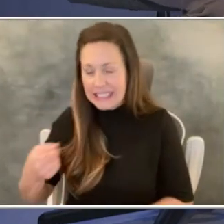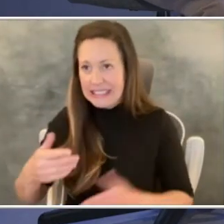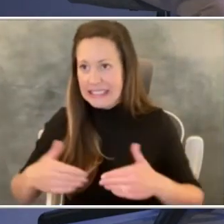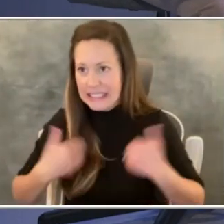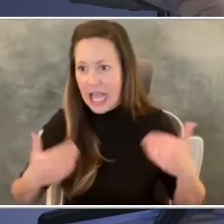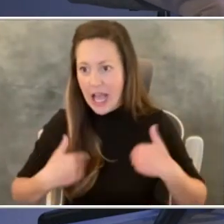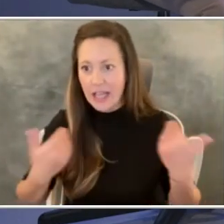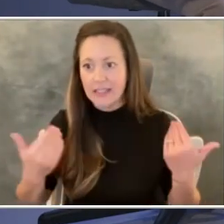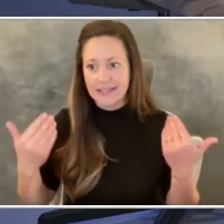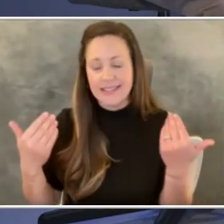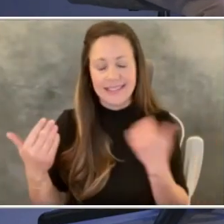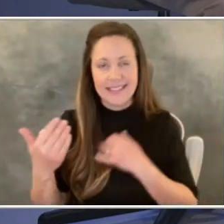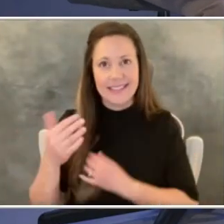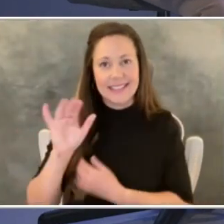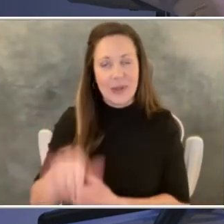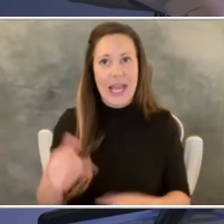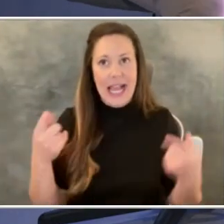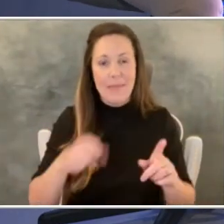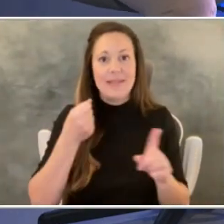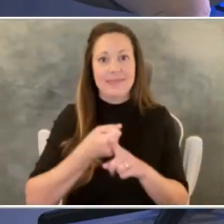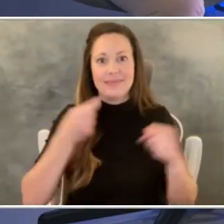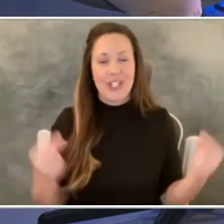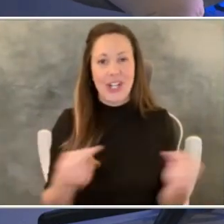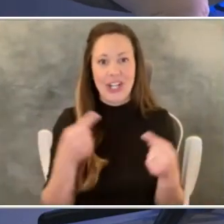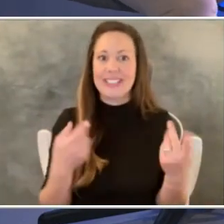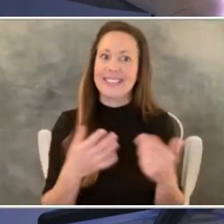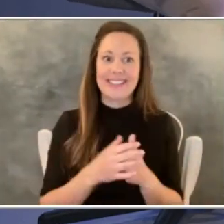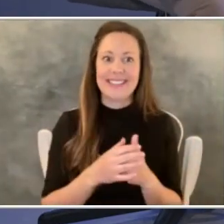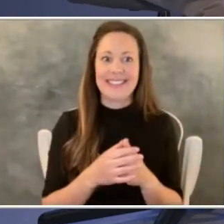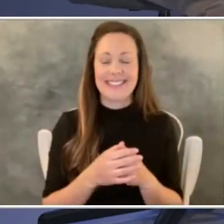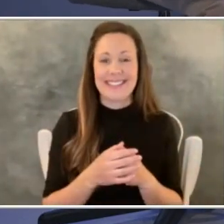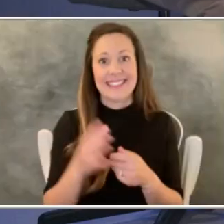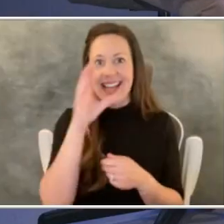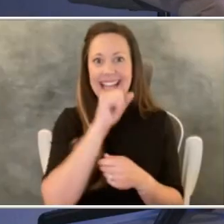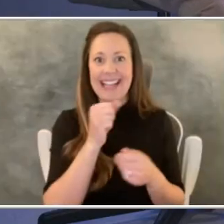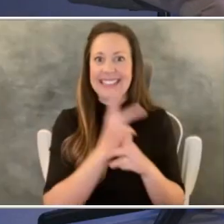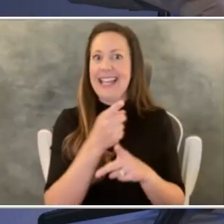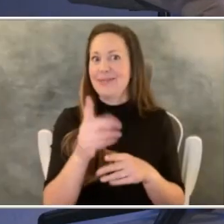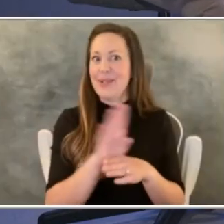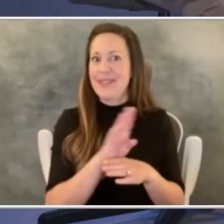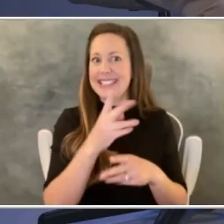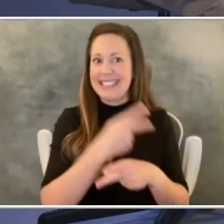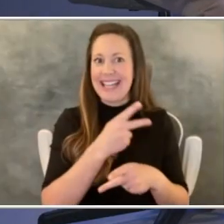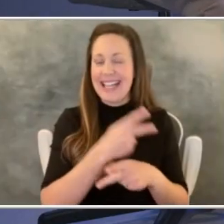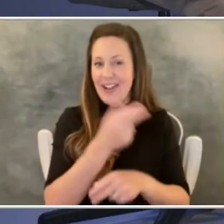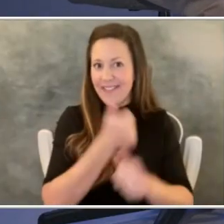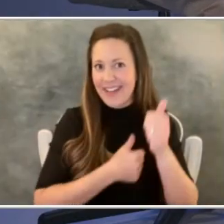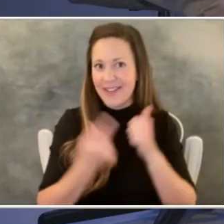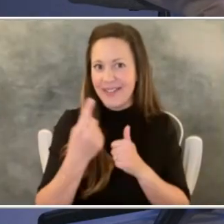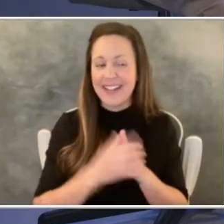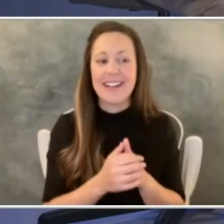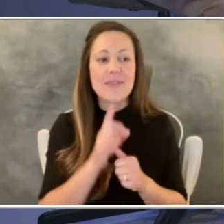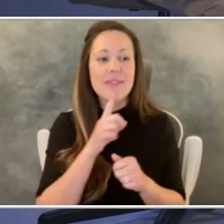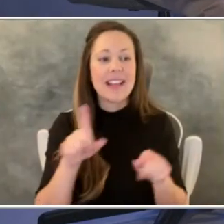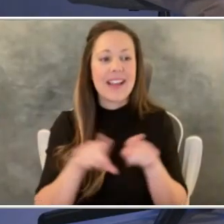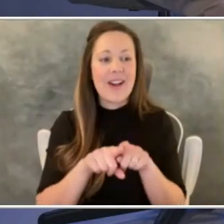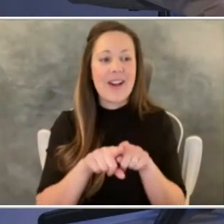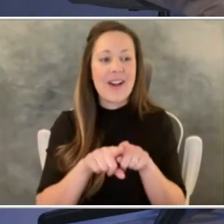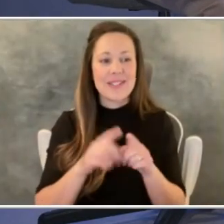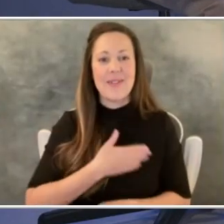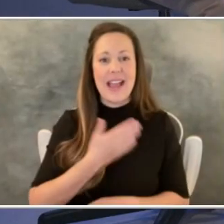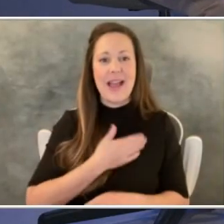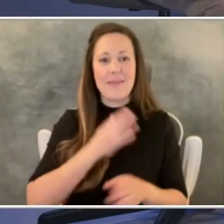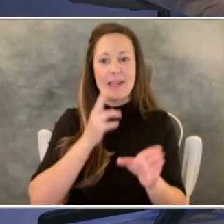Alone. Exactly. That's what keeps you pretty hopping, I guess, these days, taking care of everybody. We're also so glad to be joined by